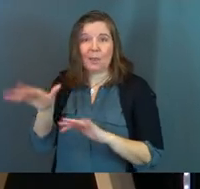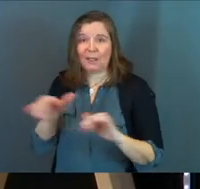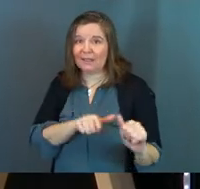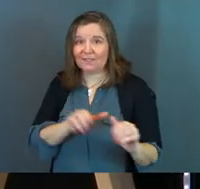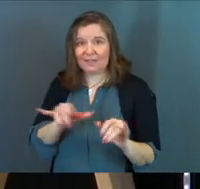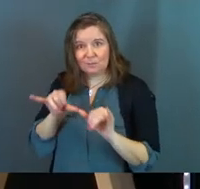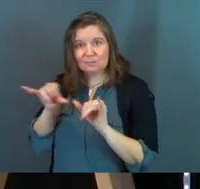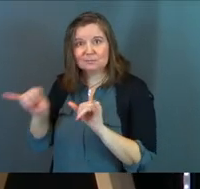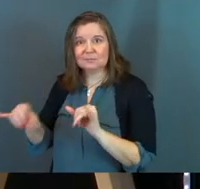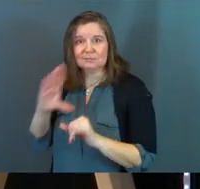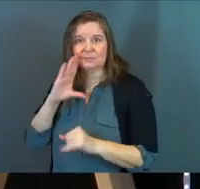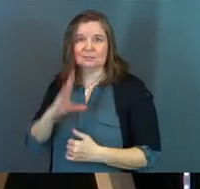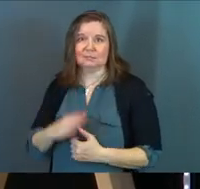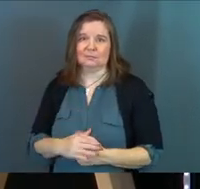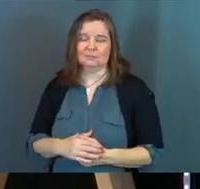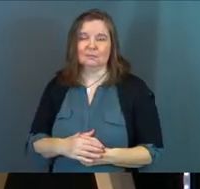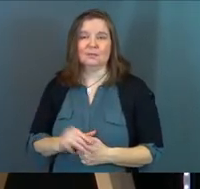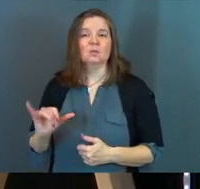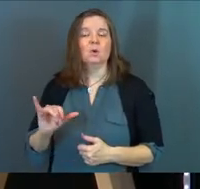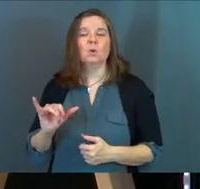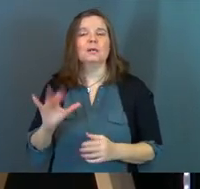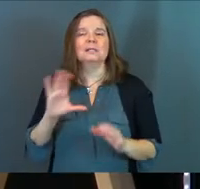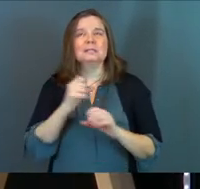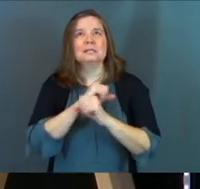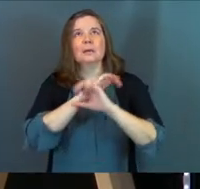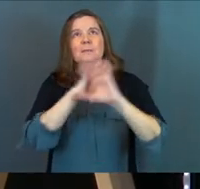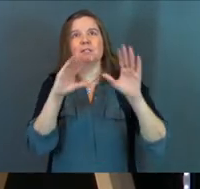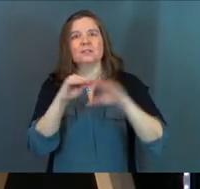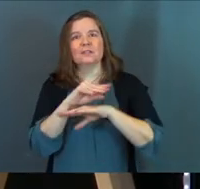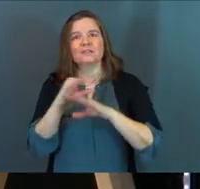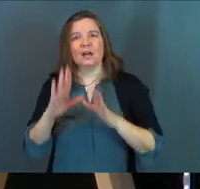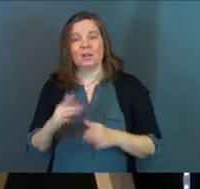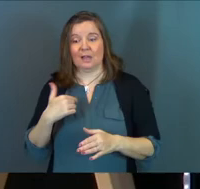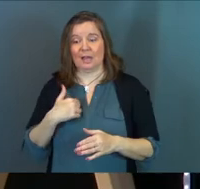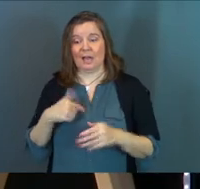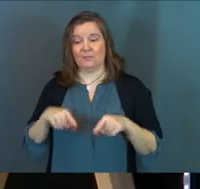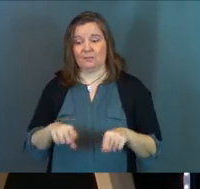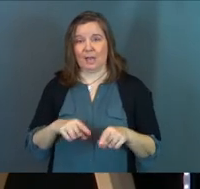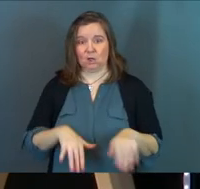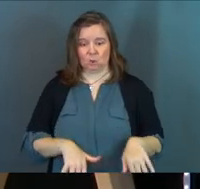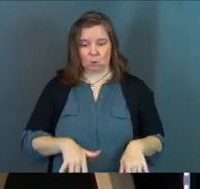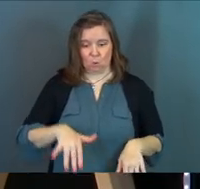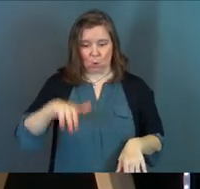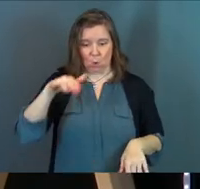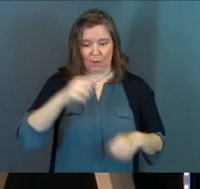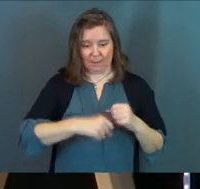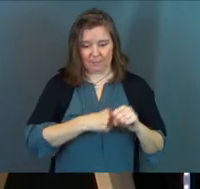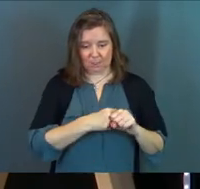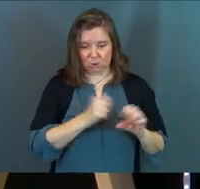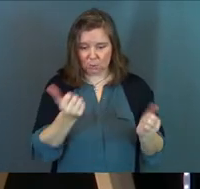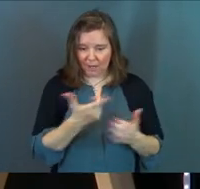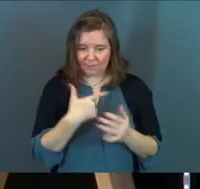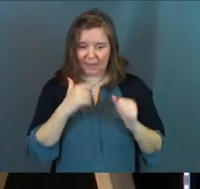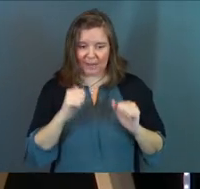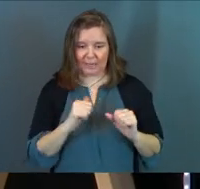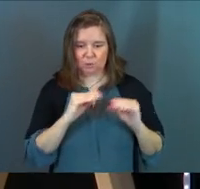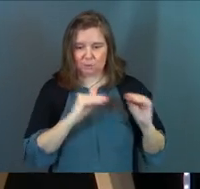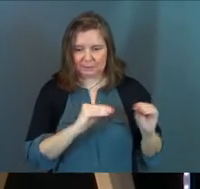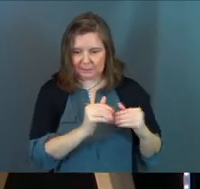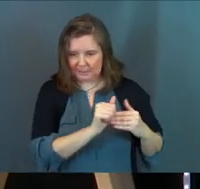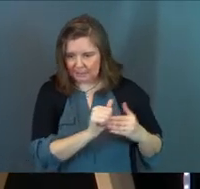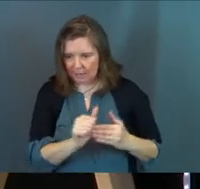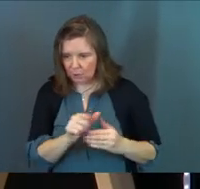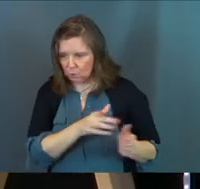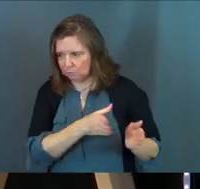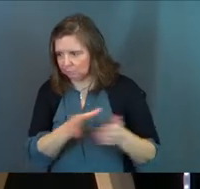leave it. So it's a picture of this advisor. Like, I've spent your growing up years doing everything I could to